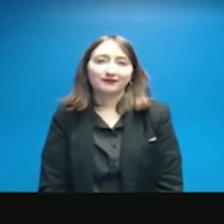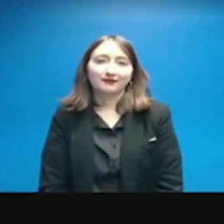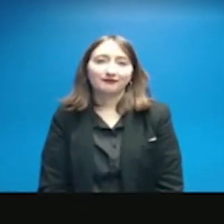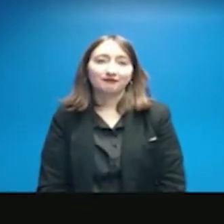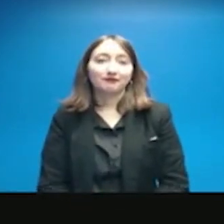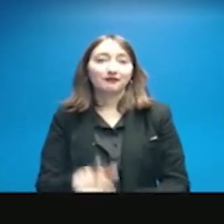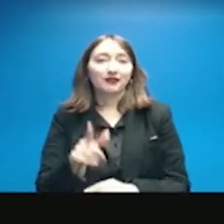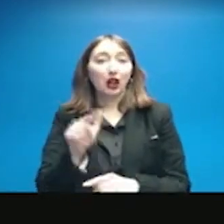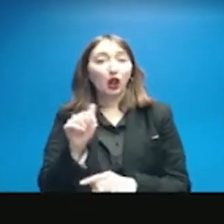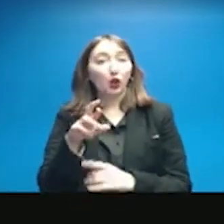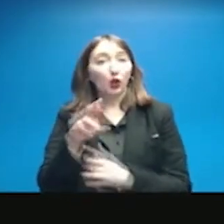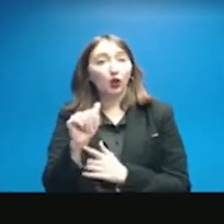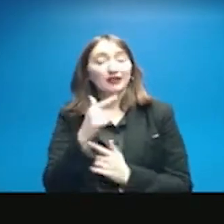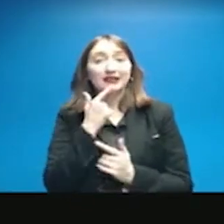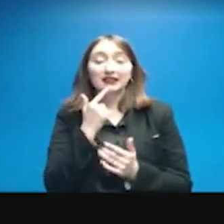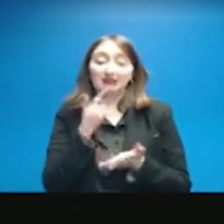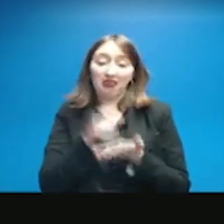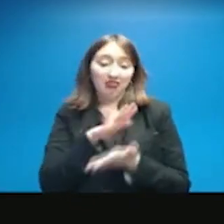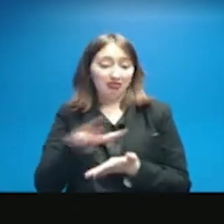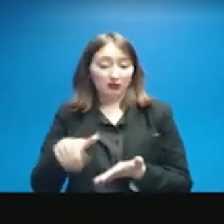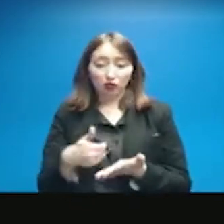That's all the questions we have at this time, Maria.